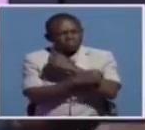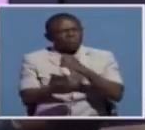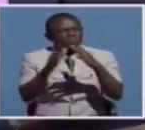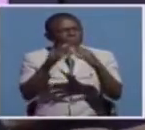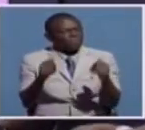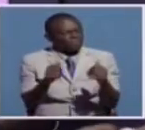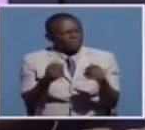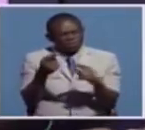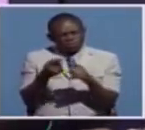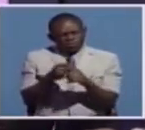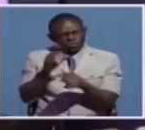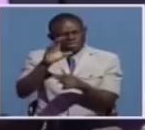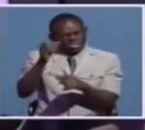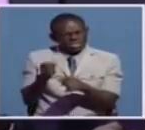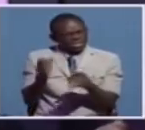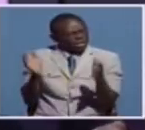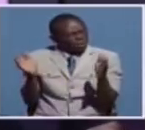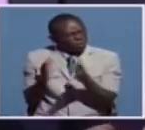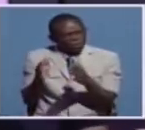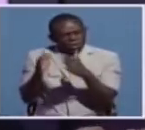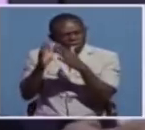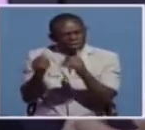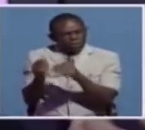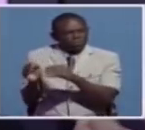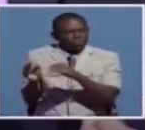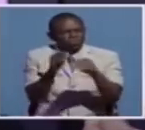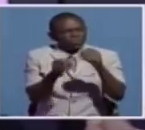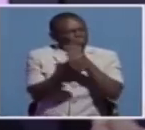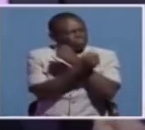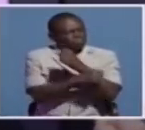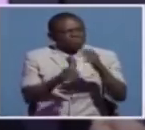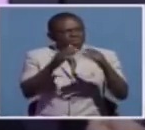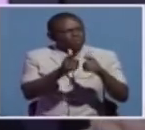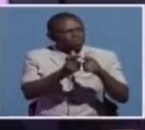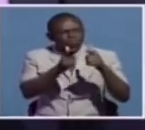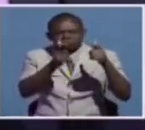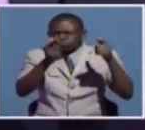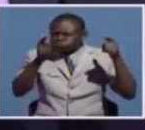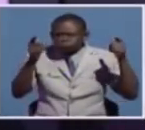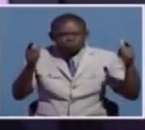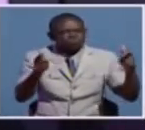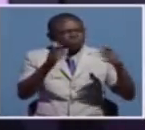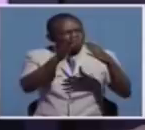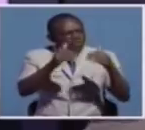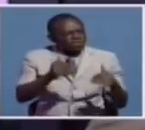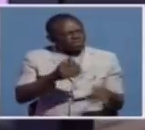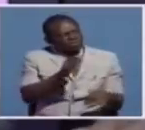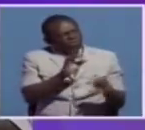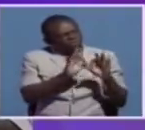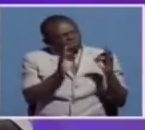tiny house, small house, into this big, huge mansion. Yes, there